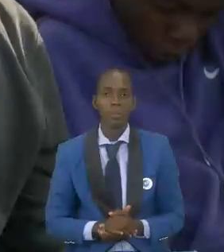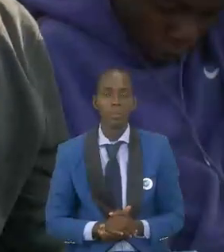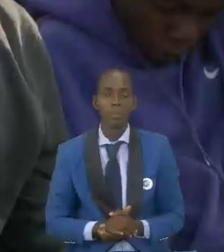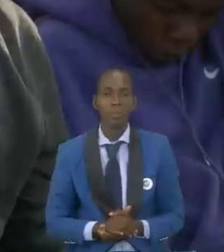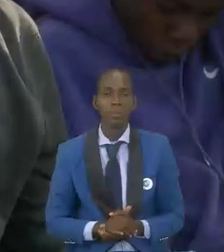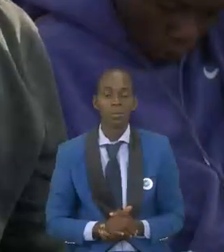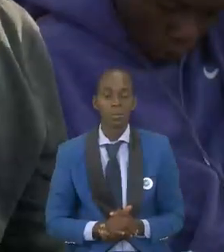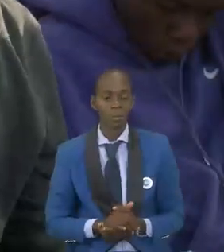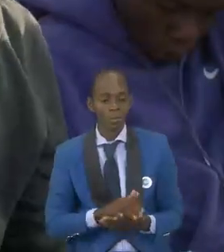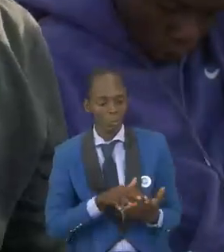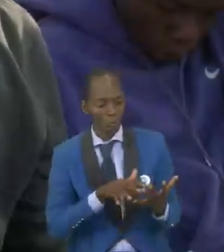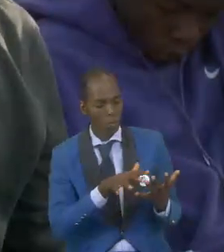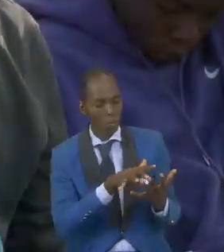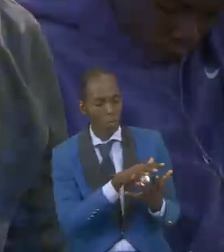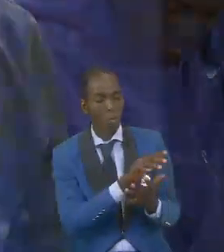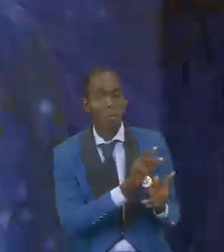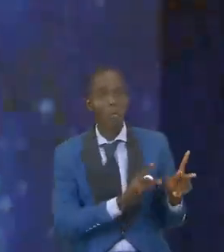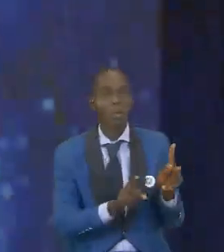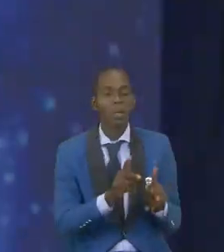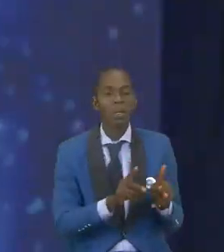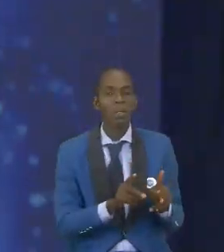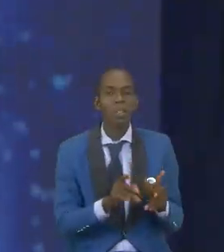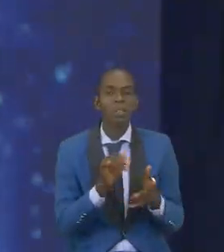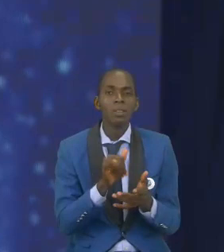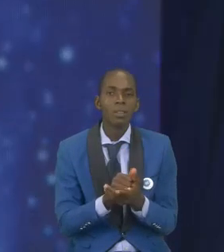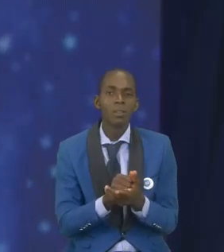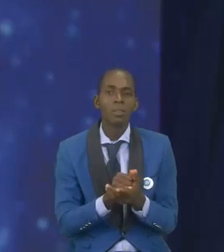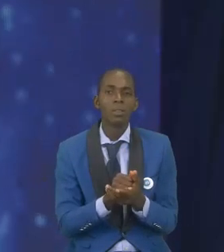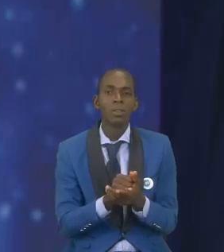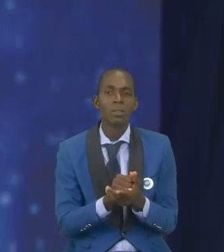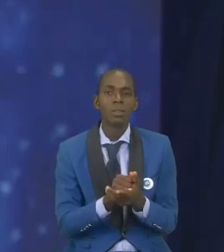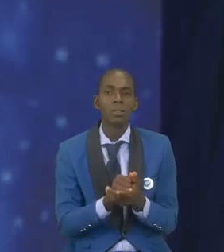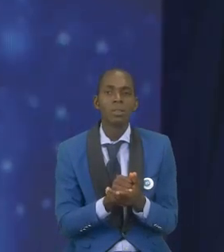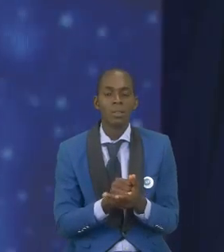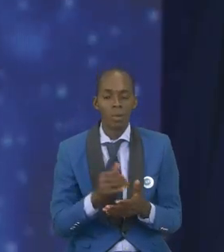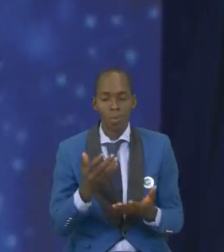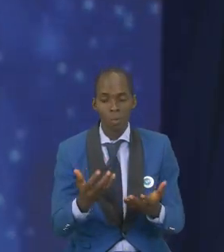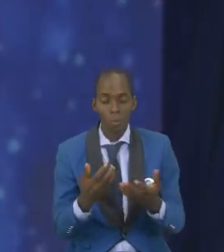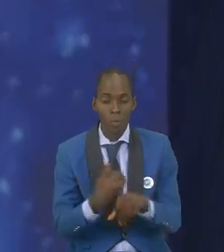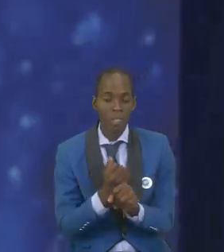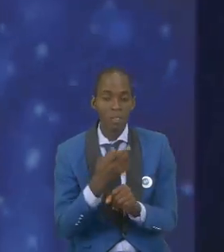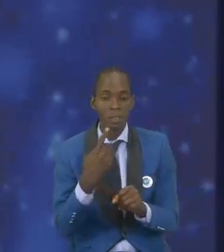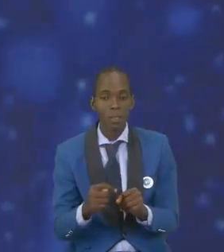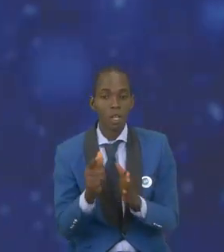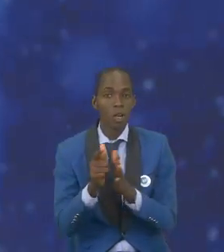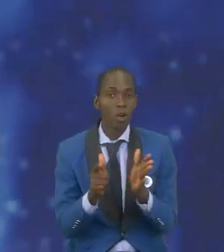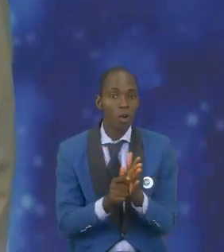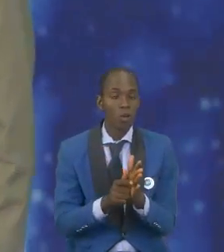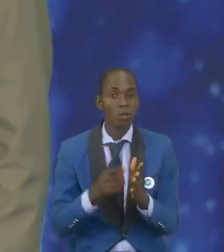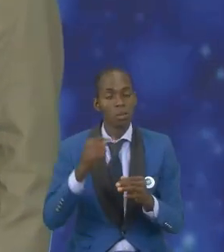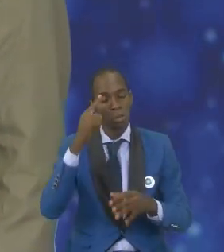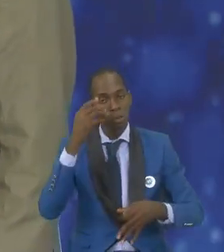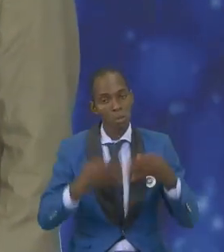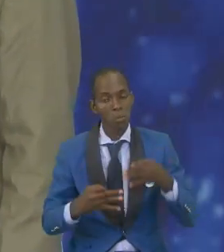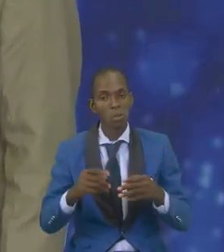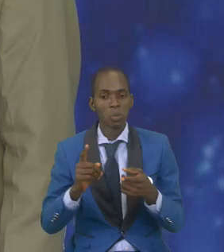Those people that made the edict to be signed, and for the lions, they